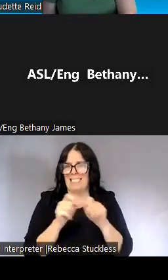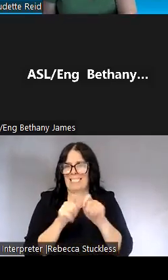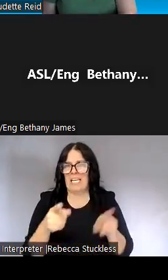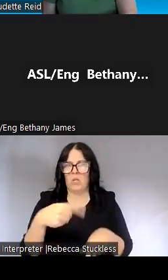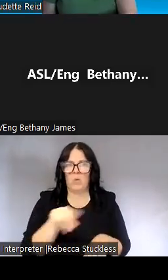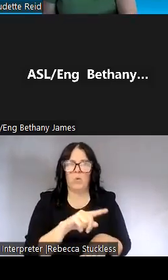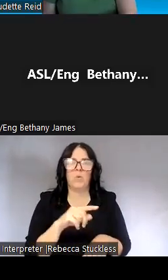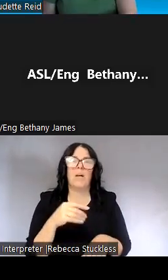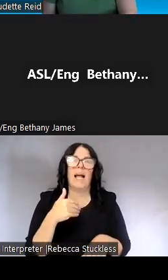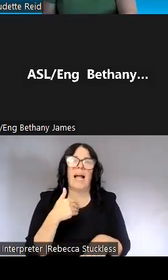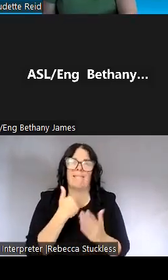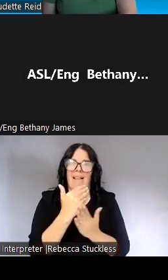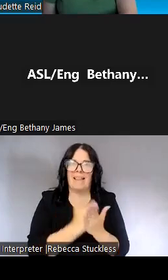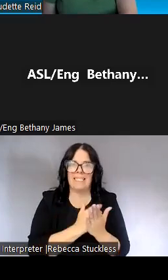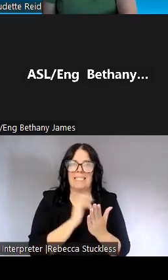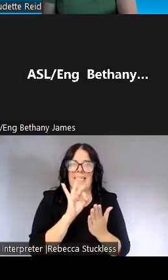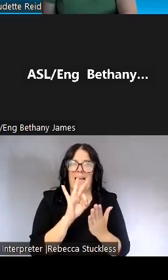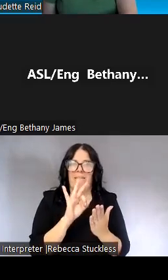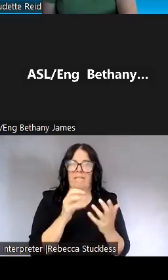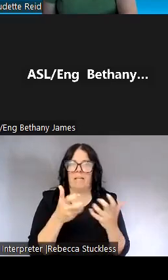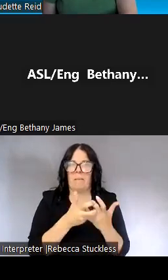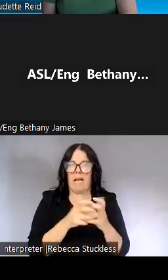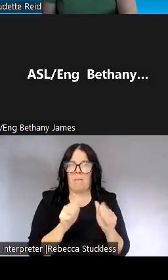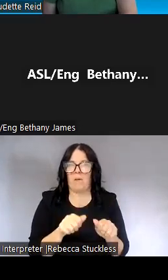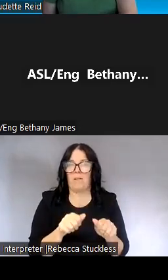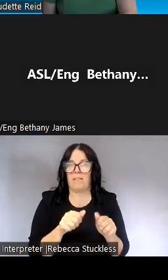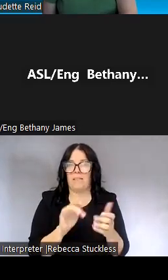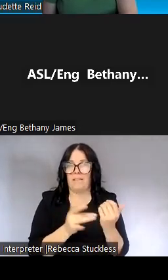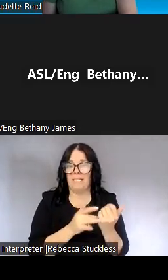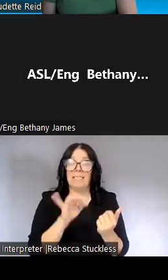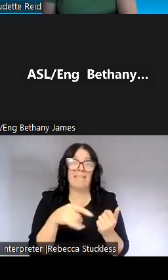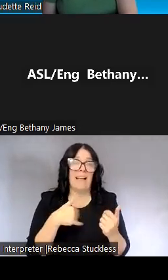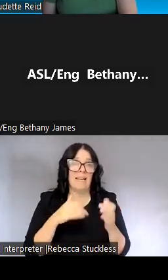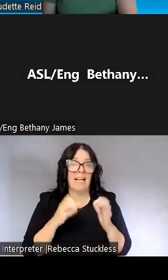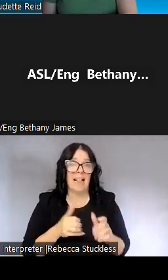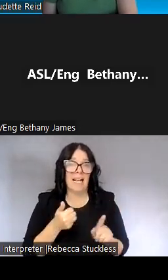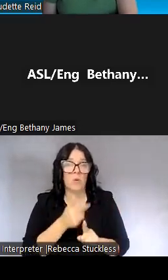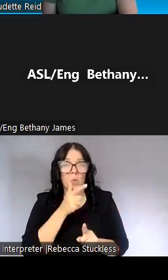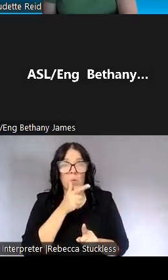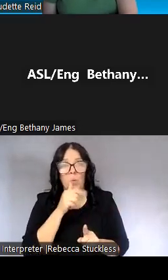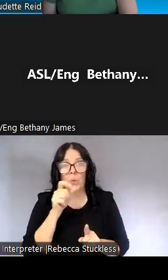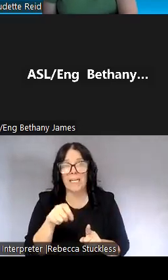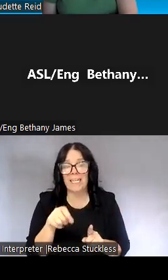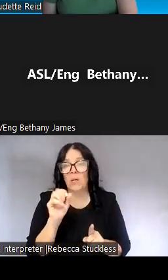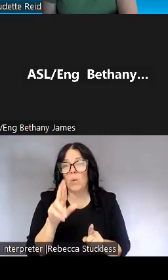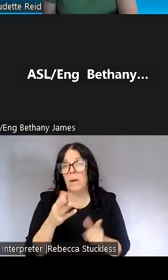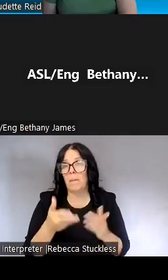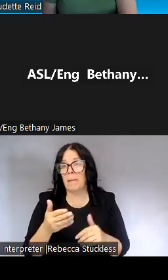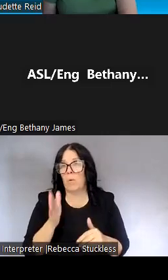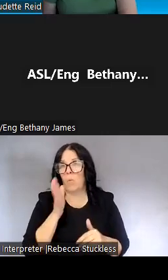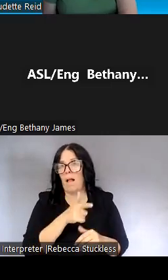of compatible devices so that if you have a client who may need or may benefit from